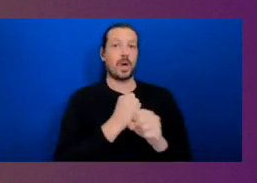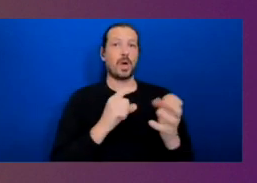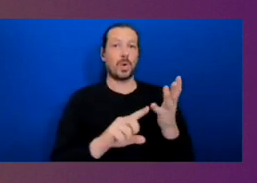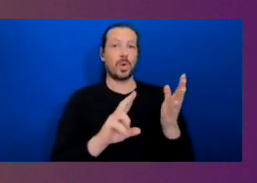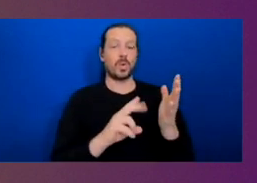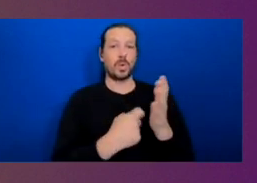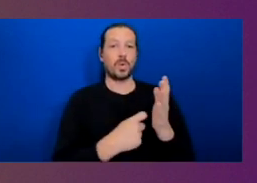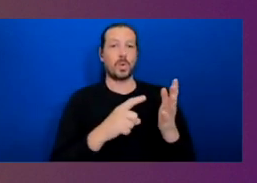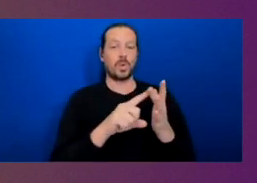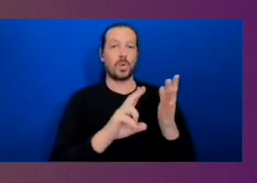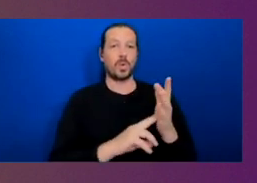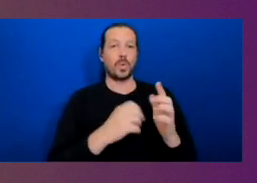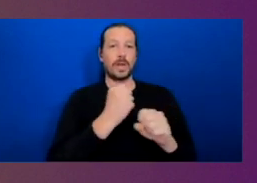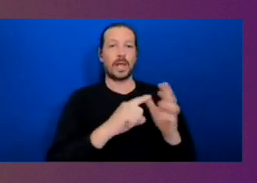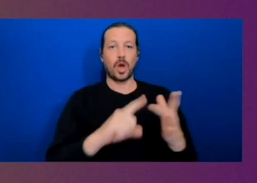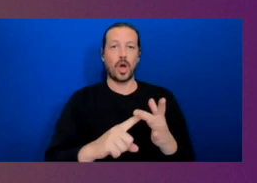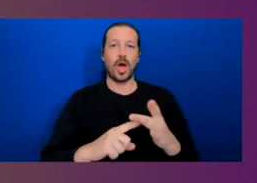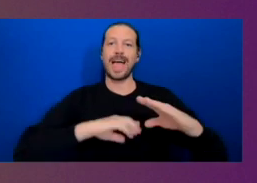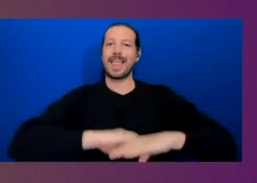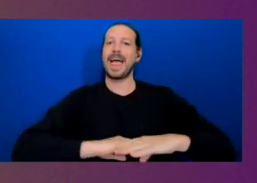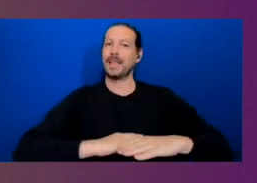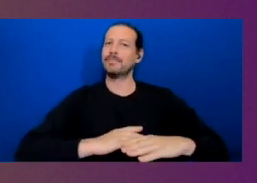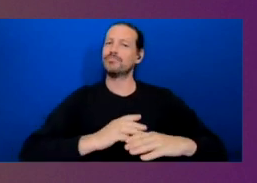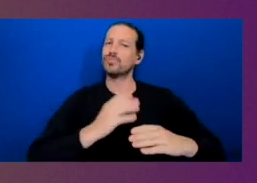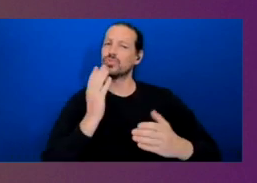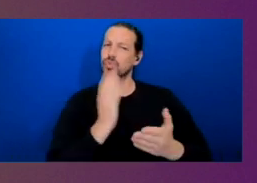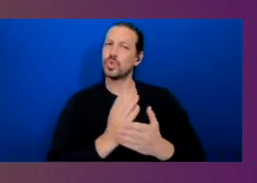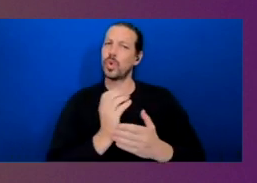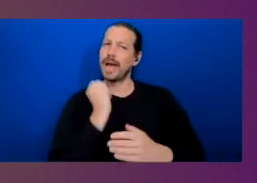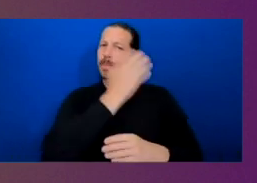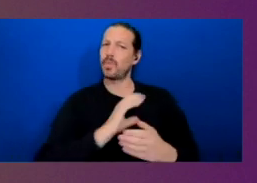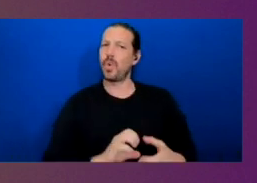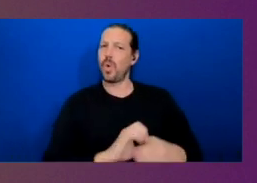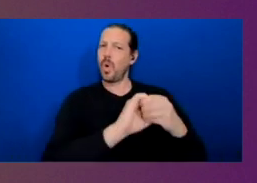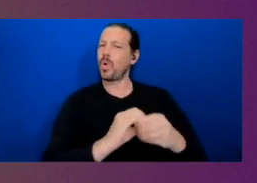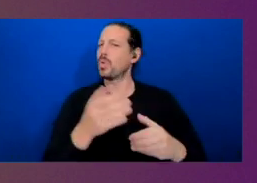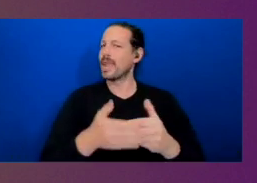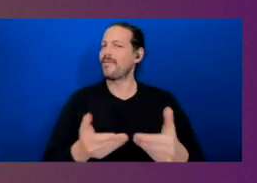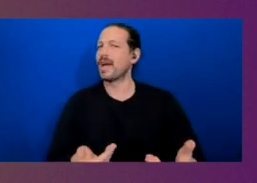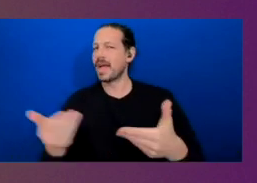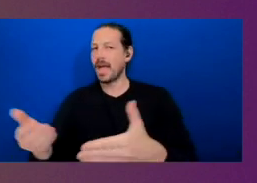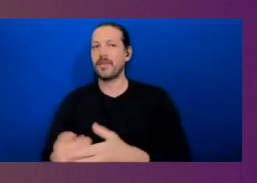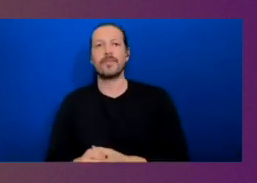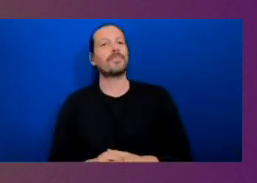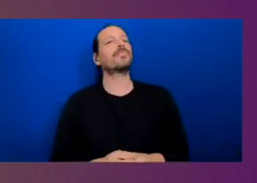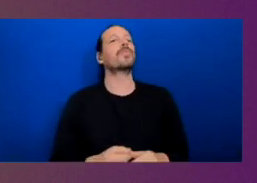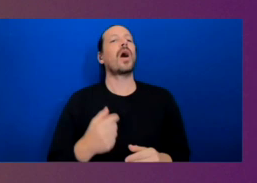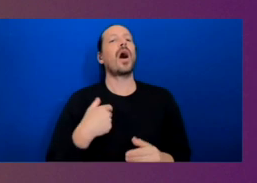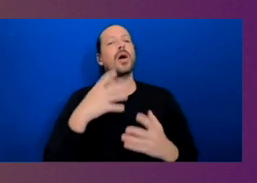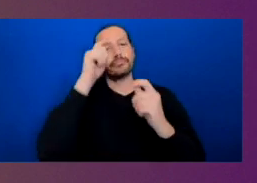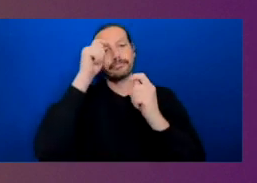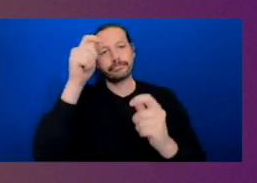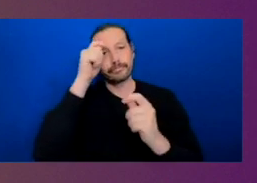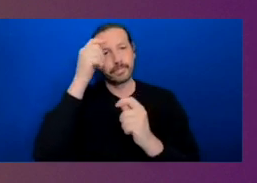is Aboriginal land. It was never ceded; it's always sacred, and I pay my respects to elders past, present, and